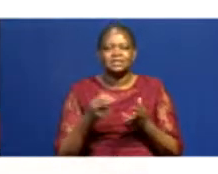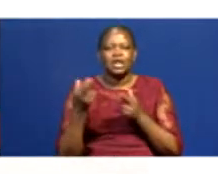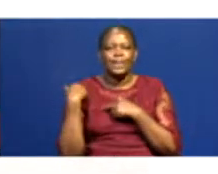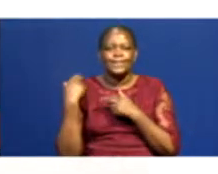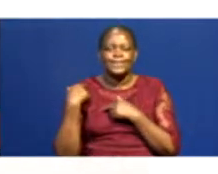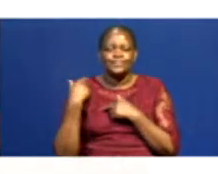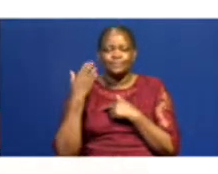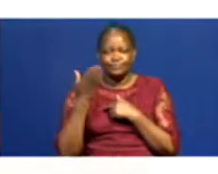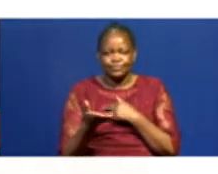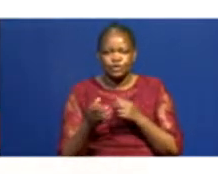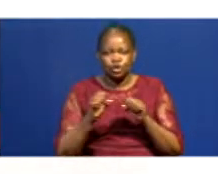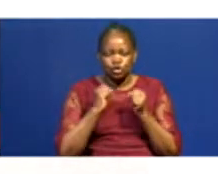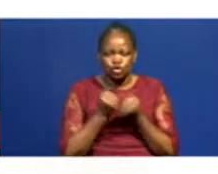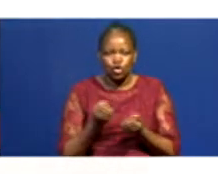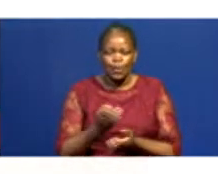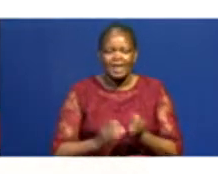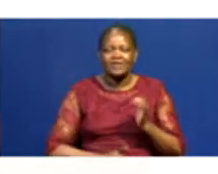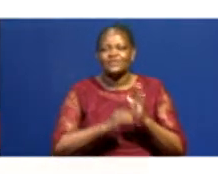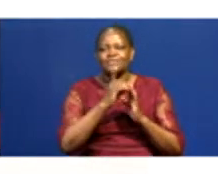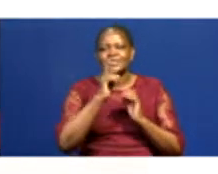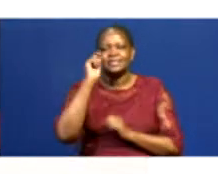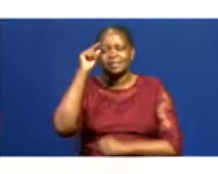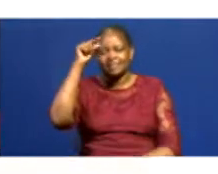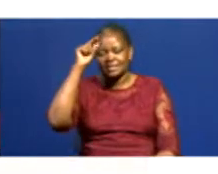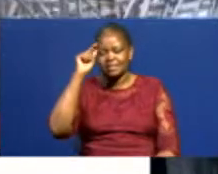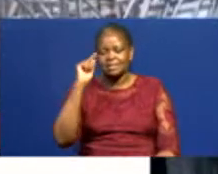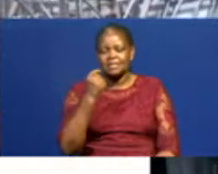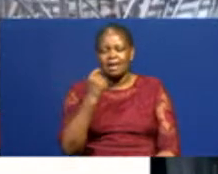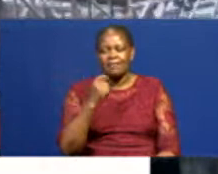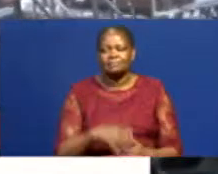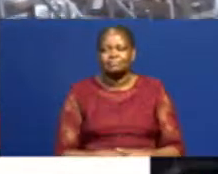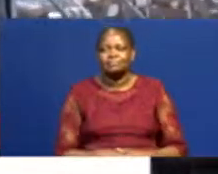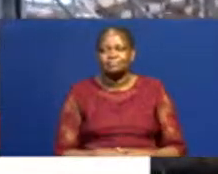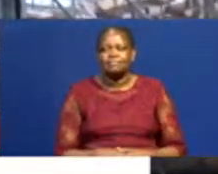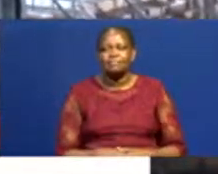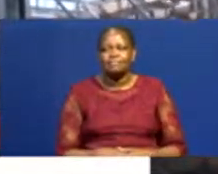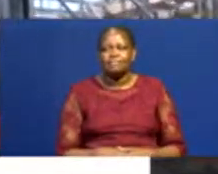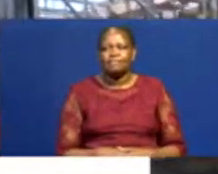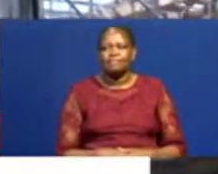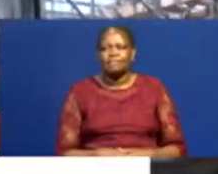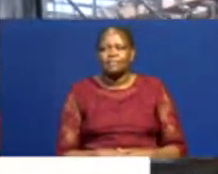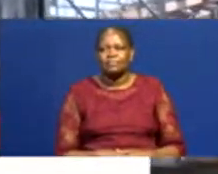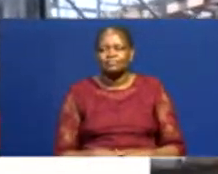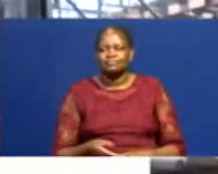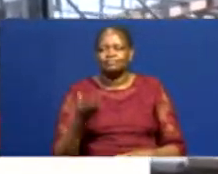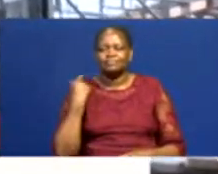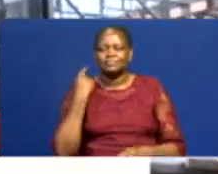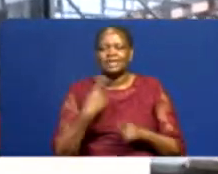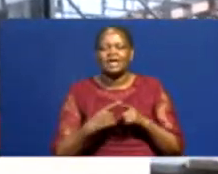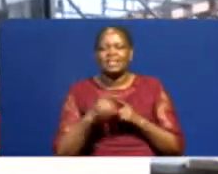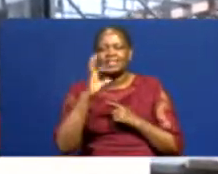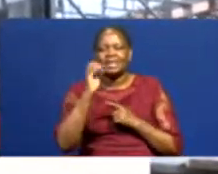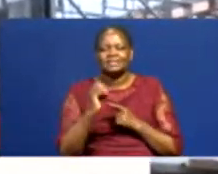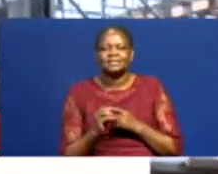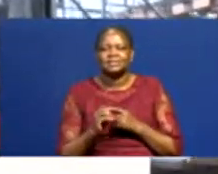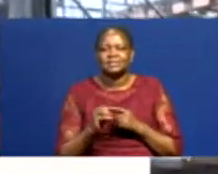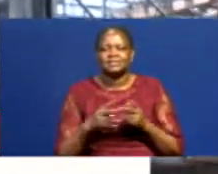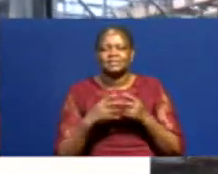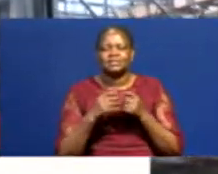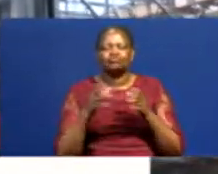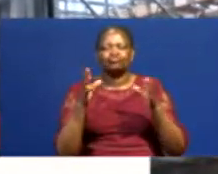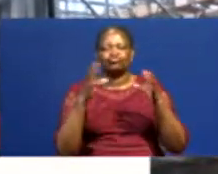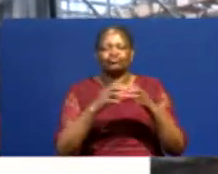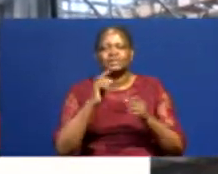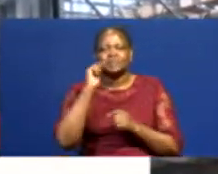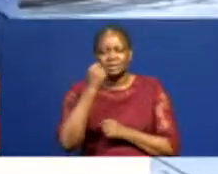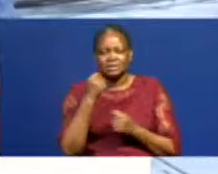the industry in socio-economic development in Kenya. In the last 30 years, the engineering fraternity in